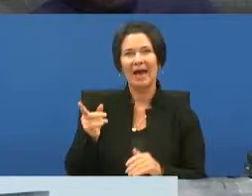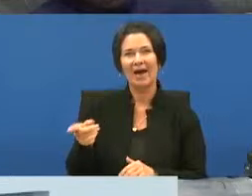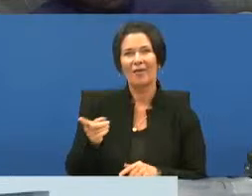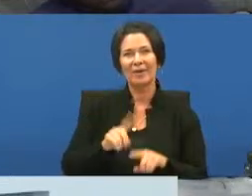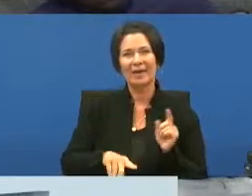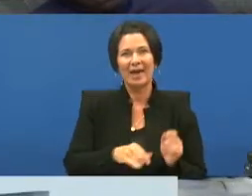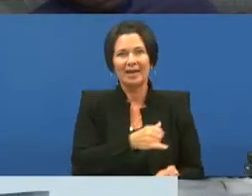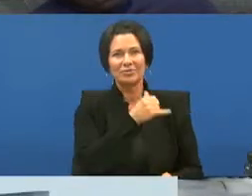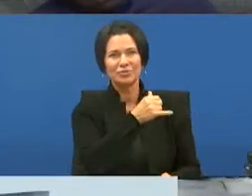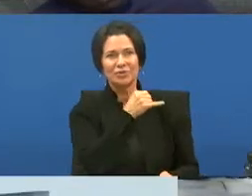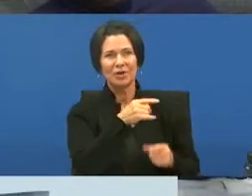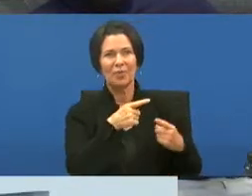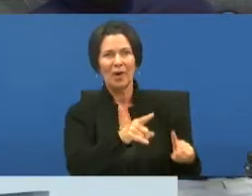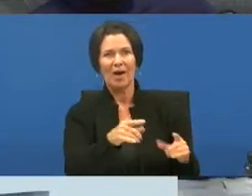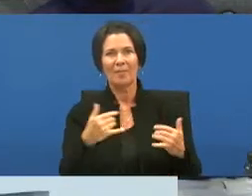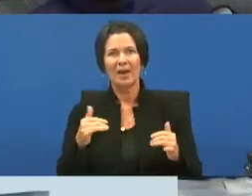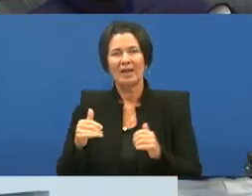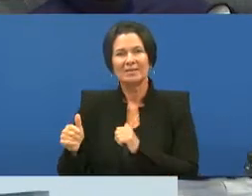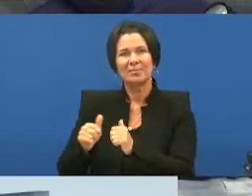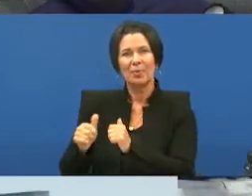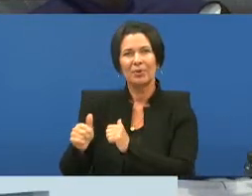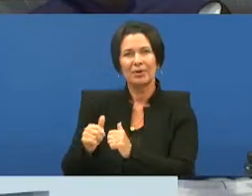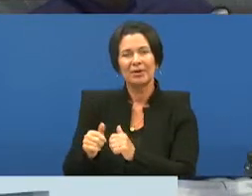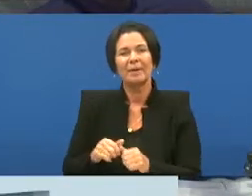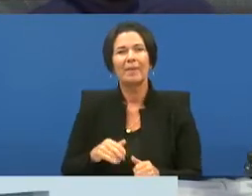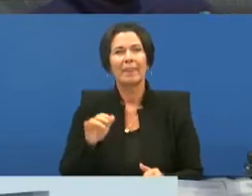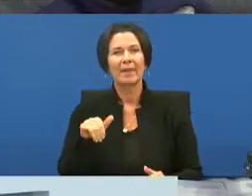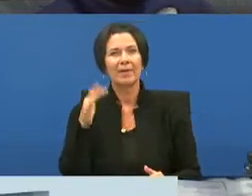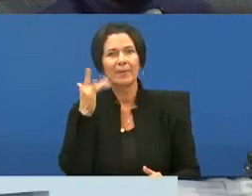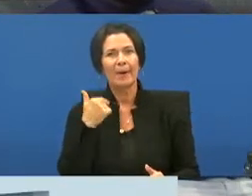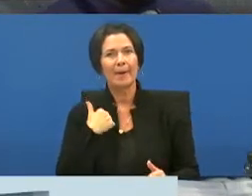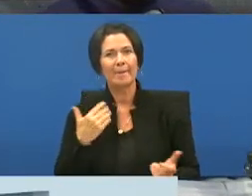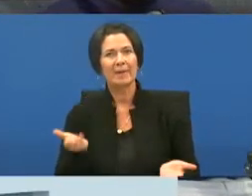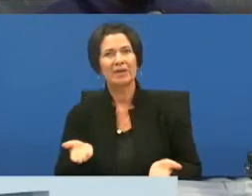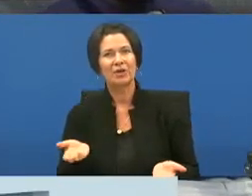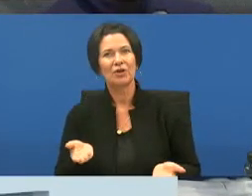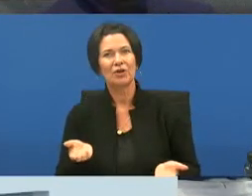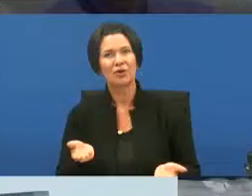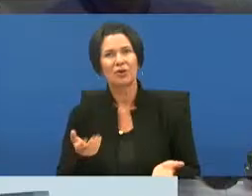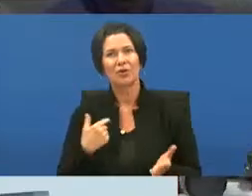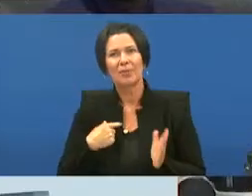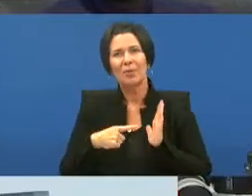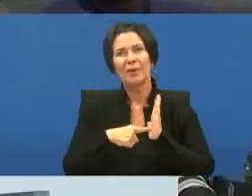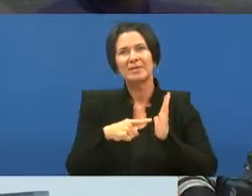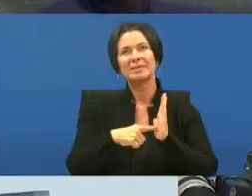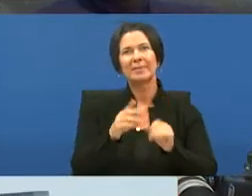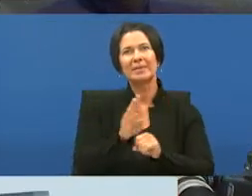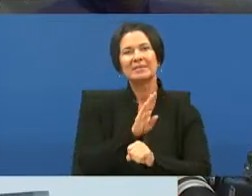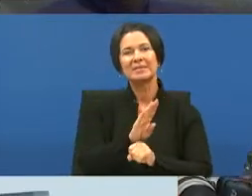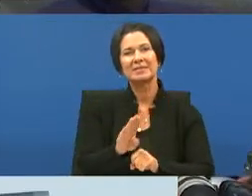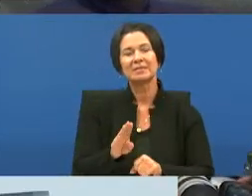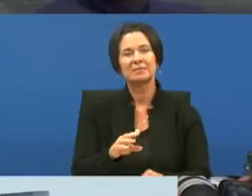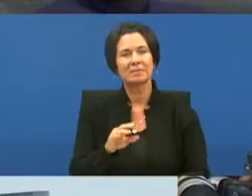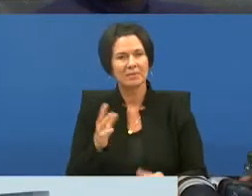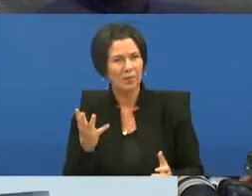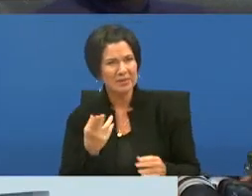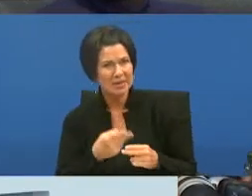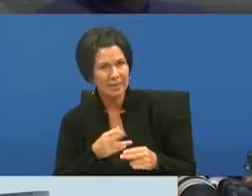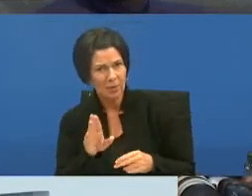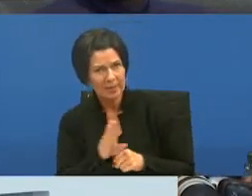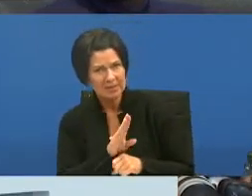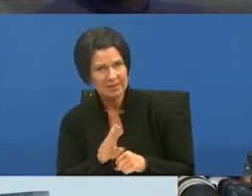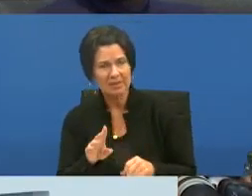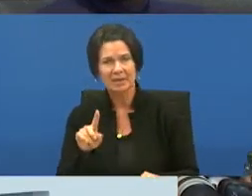correct motions and channels to be able to do it. That's the reason why I'm here representing the business, to be able to do so. And so what's the name of your business?